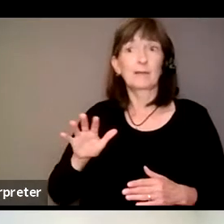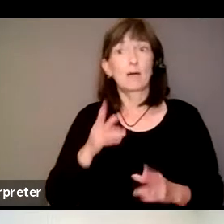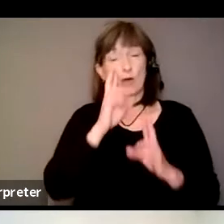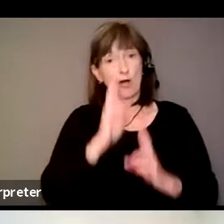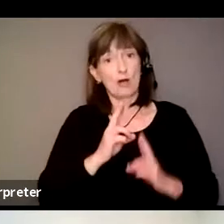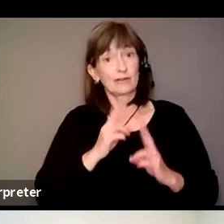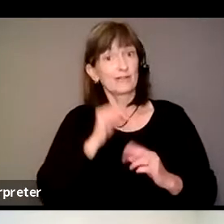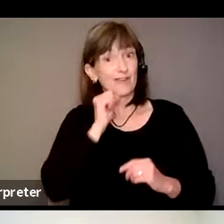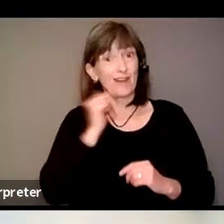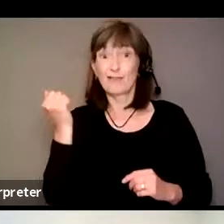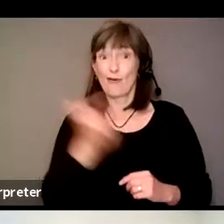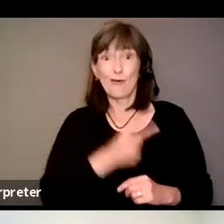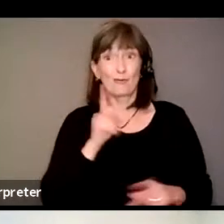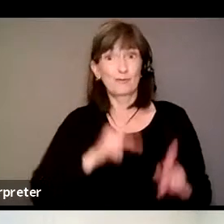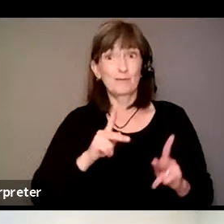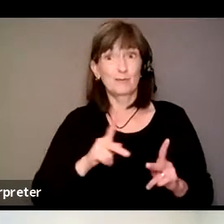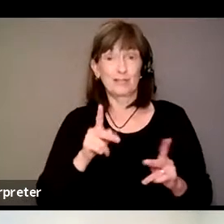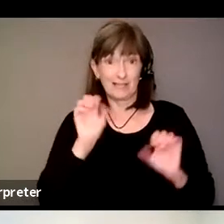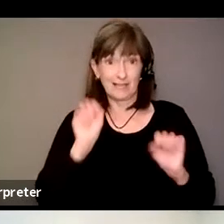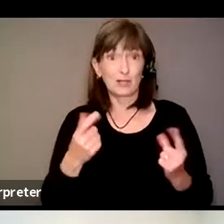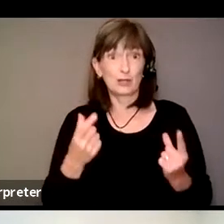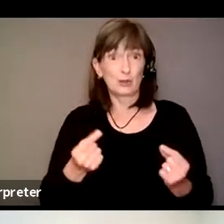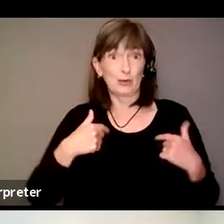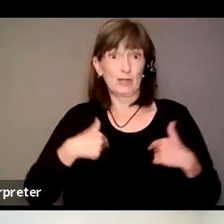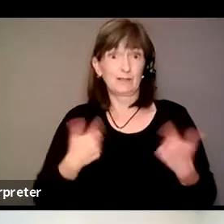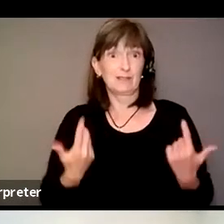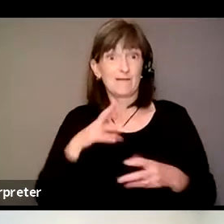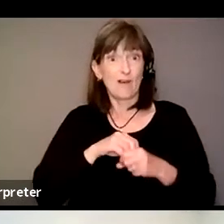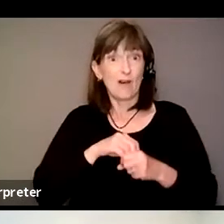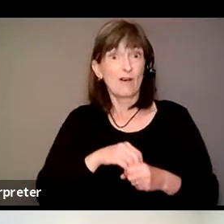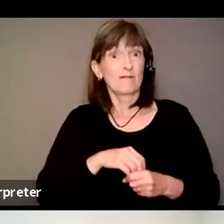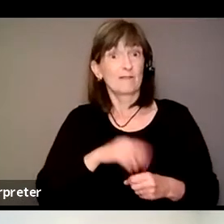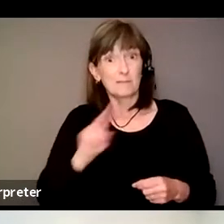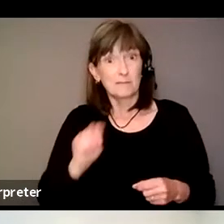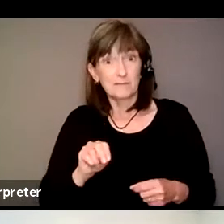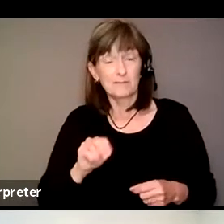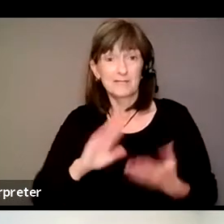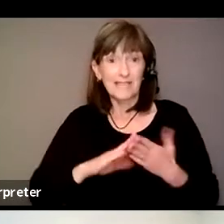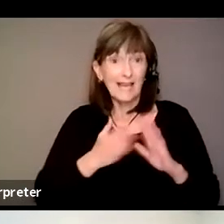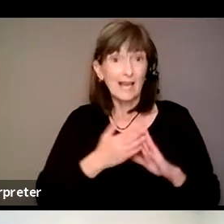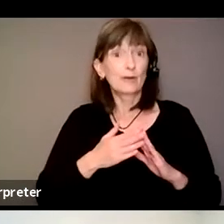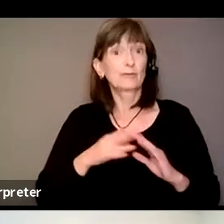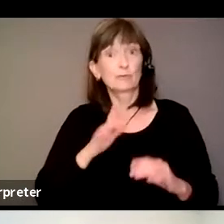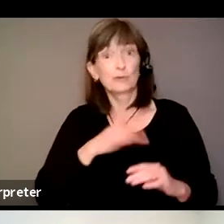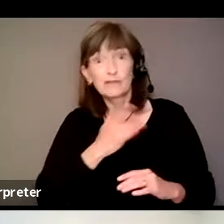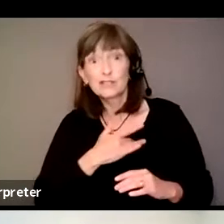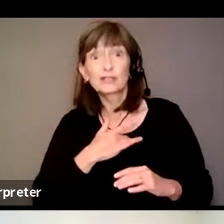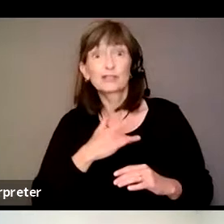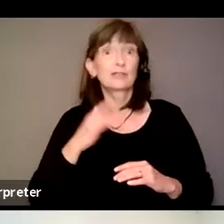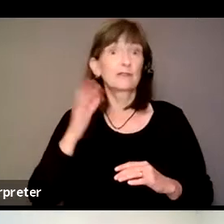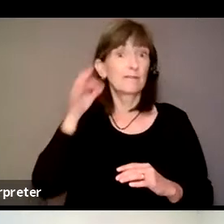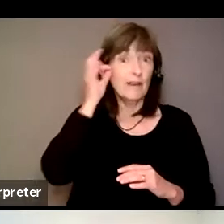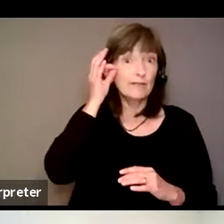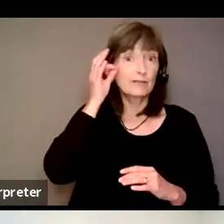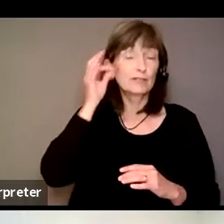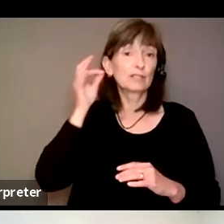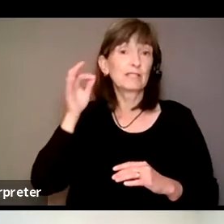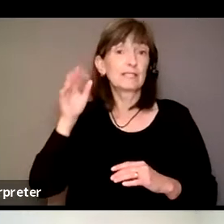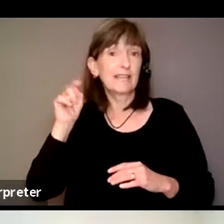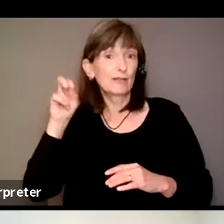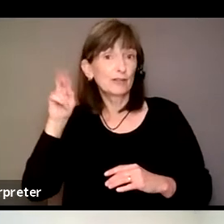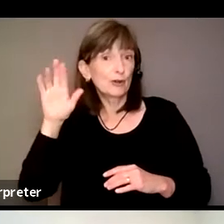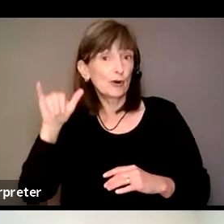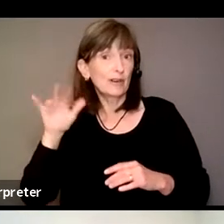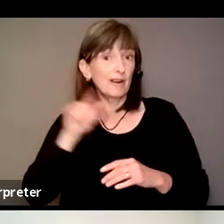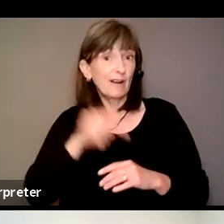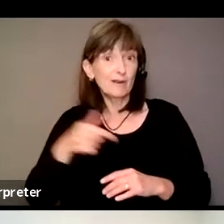gets to be elected to a municipal government or to a provincial government or certainly a federal government or territorial. I mean, you name it. So it certainly is a great honor